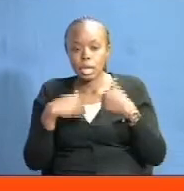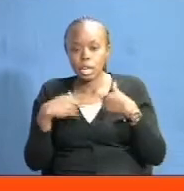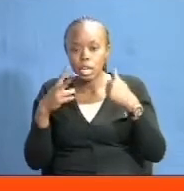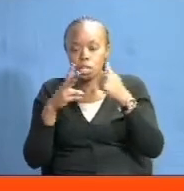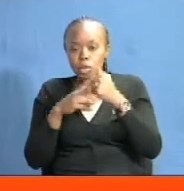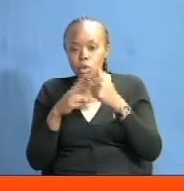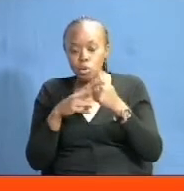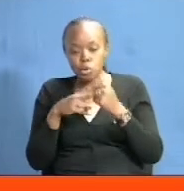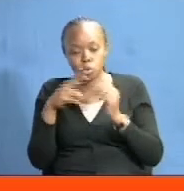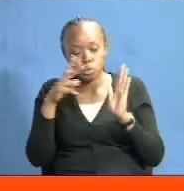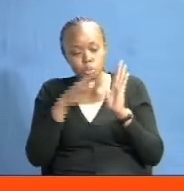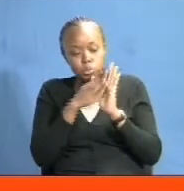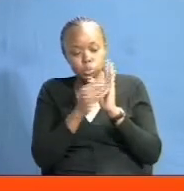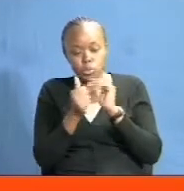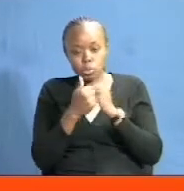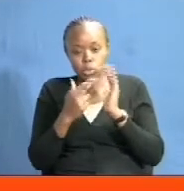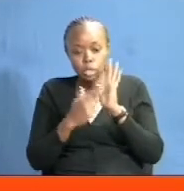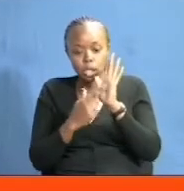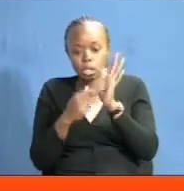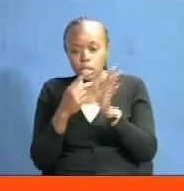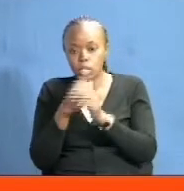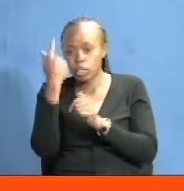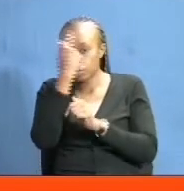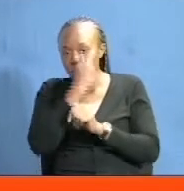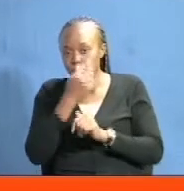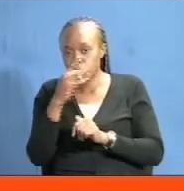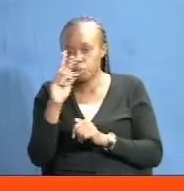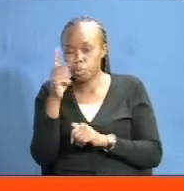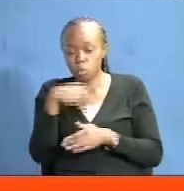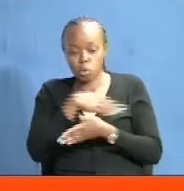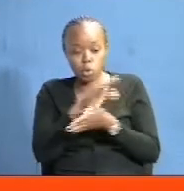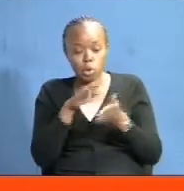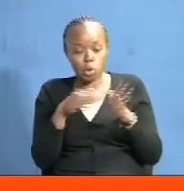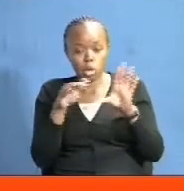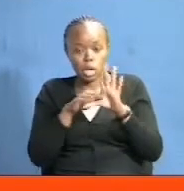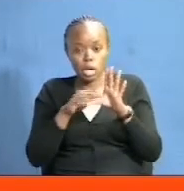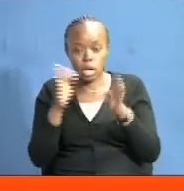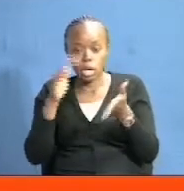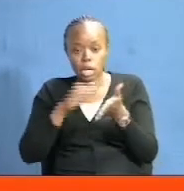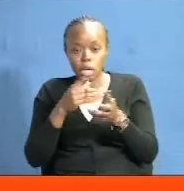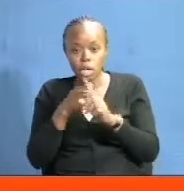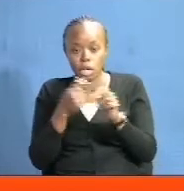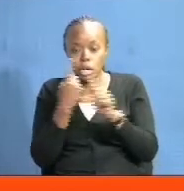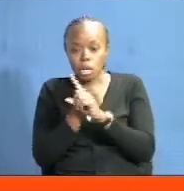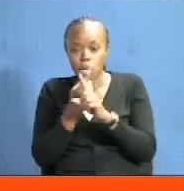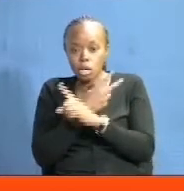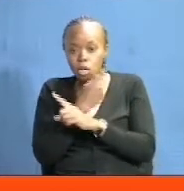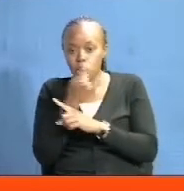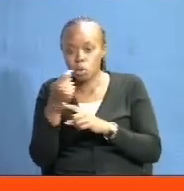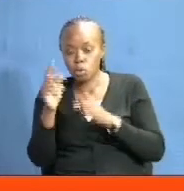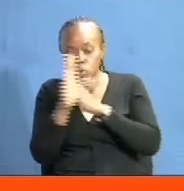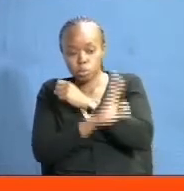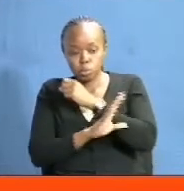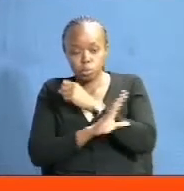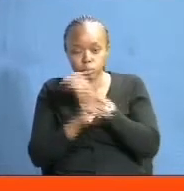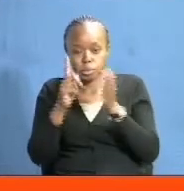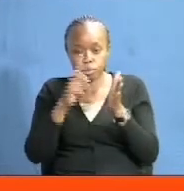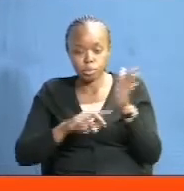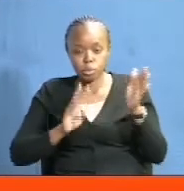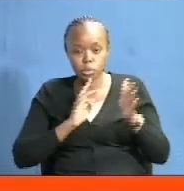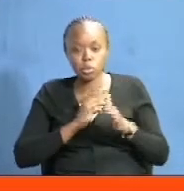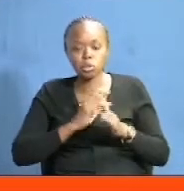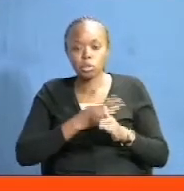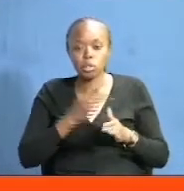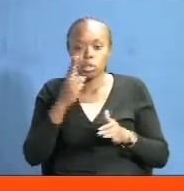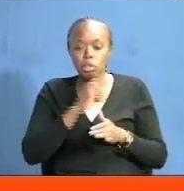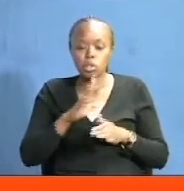positions which represent the face of Kenya. All these members of the executive come from different regions of the country, what we usually